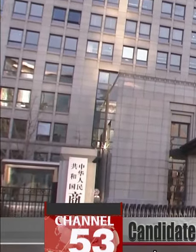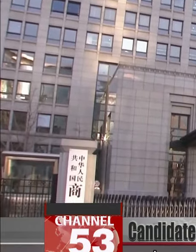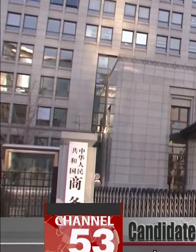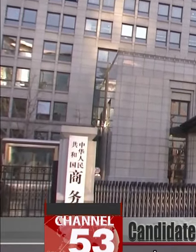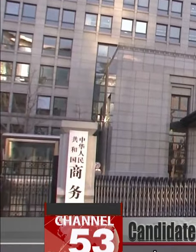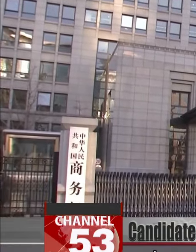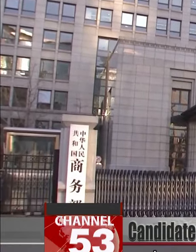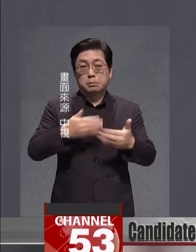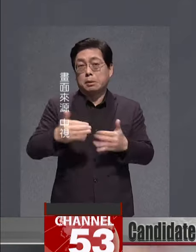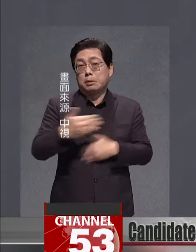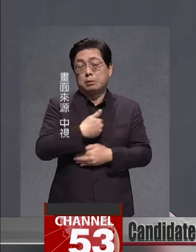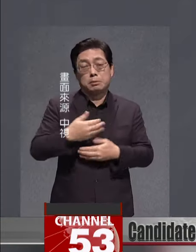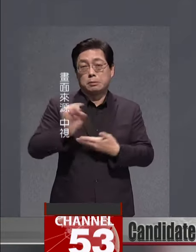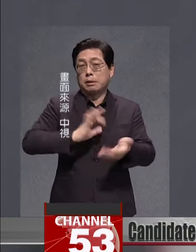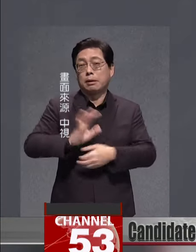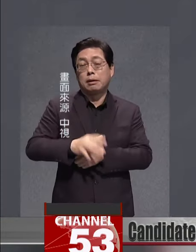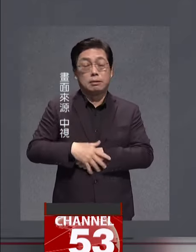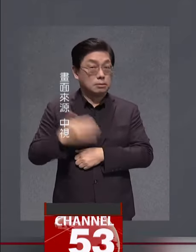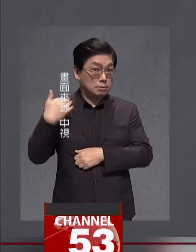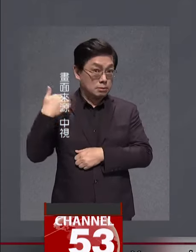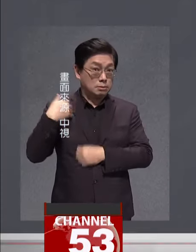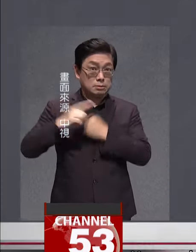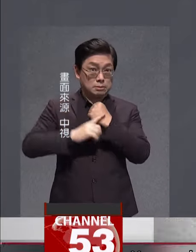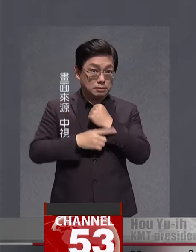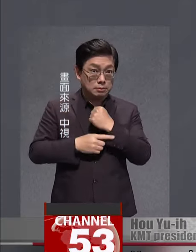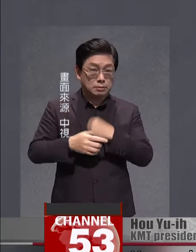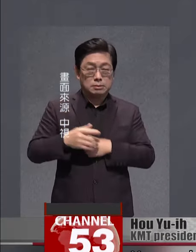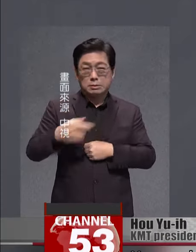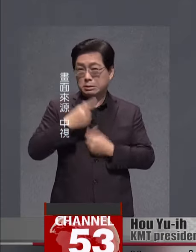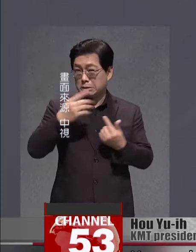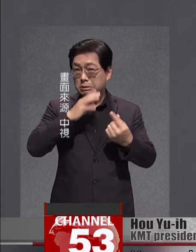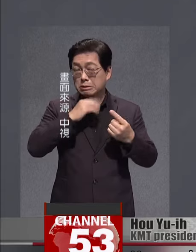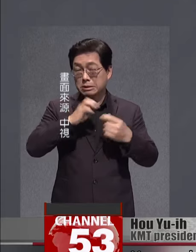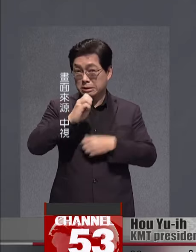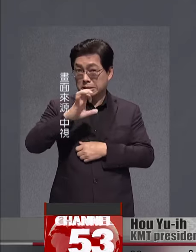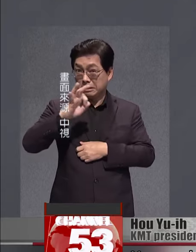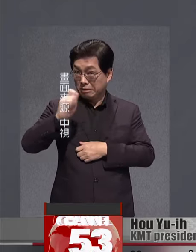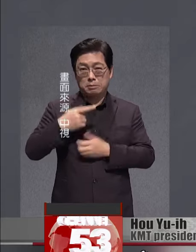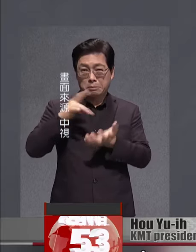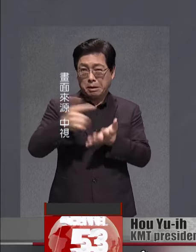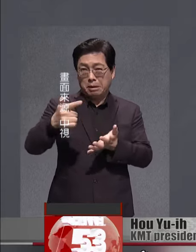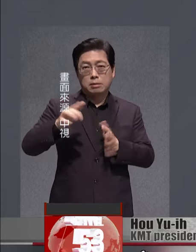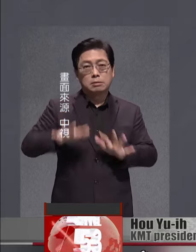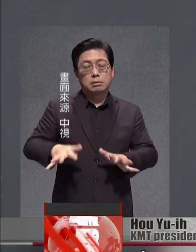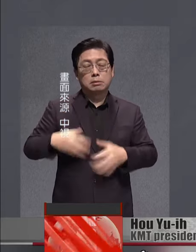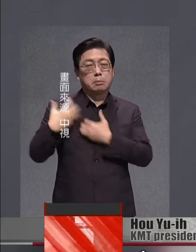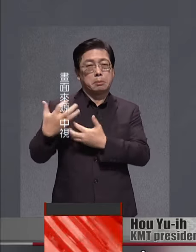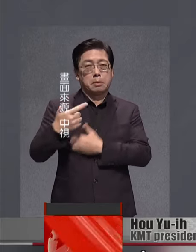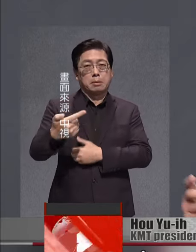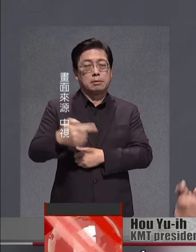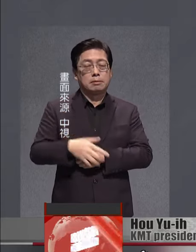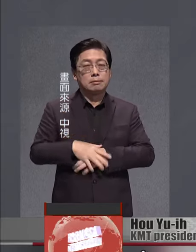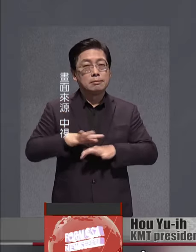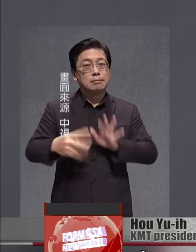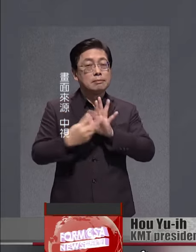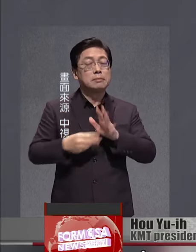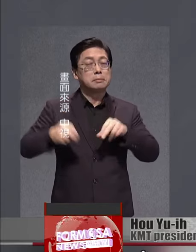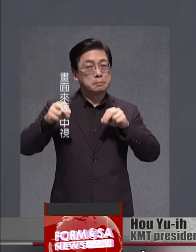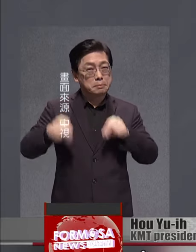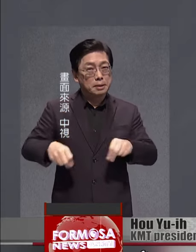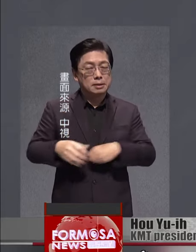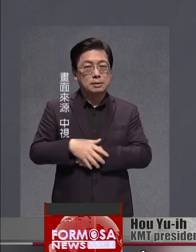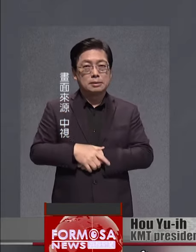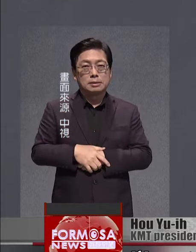cross-strait relations. You used to call the ECFA sugar-coated poison, but after 7 years, you still dared not